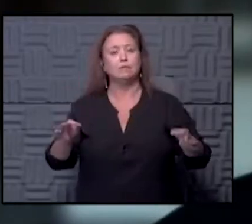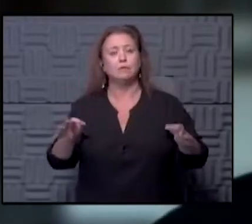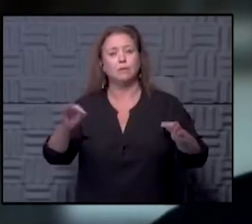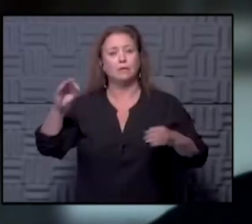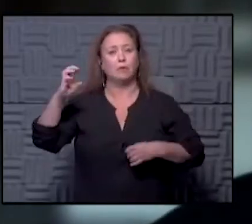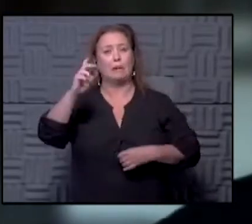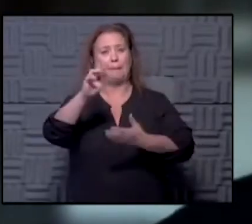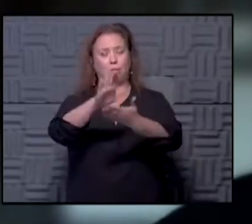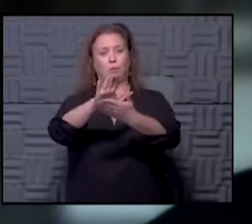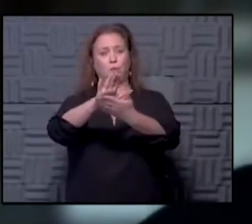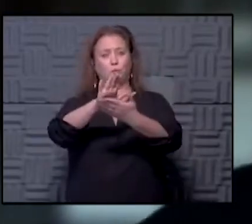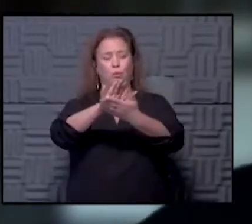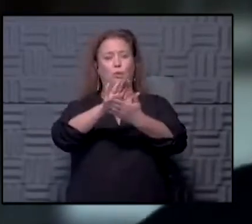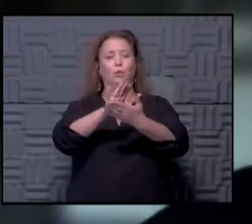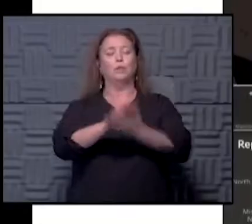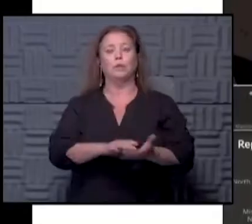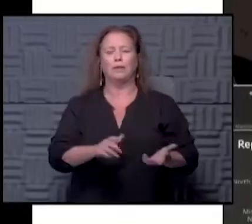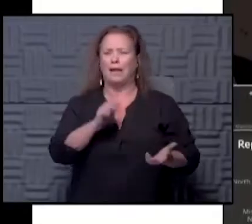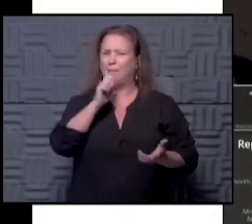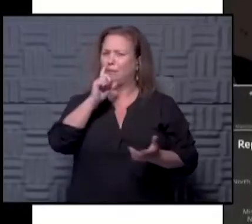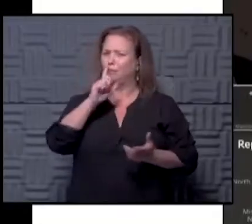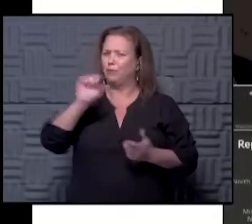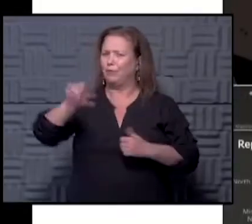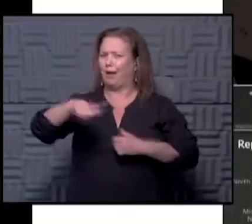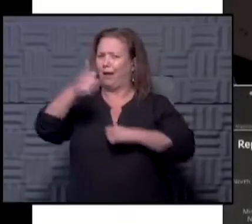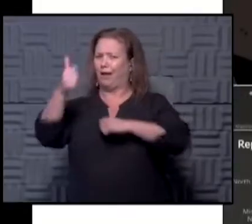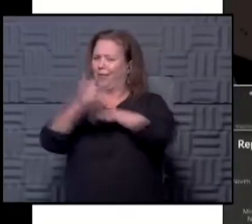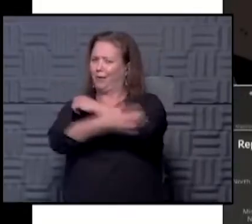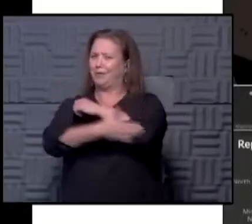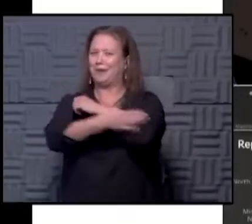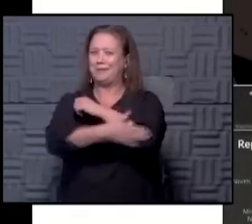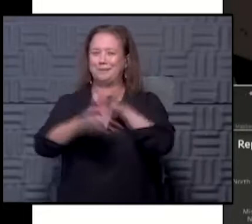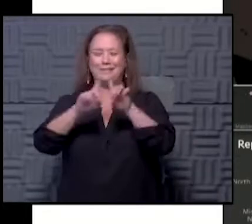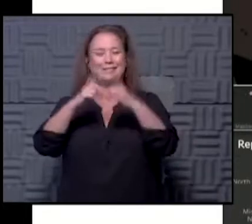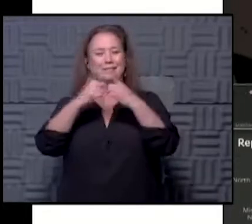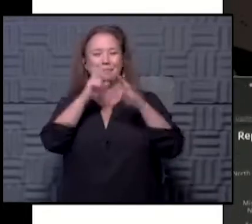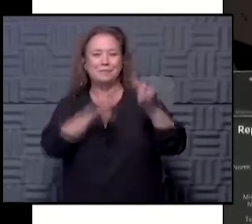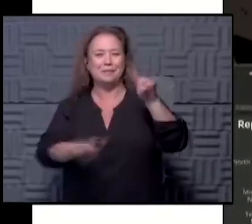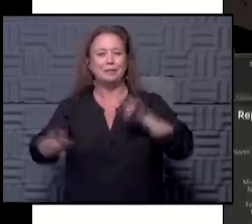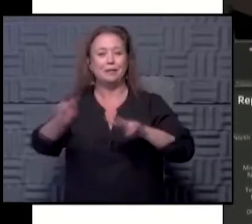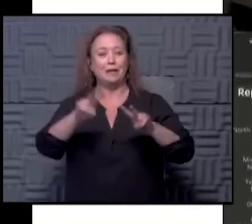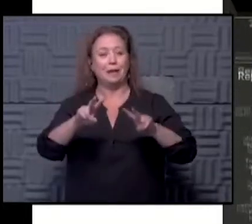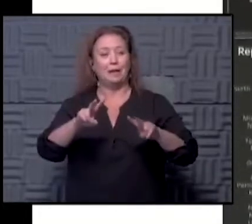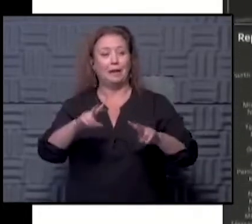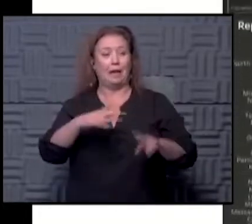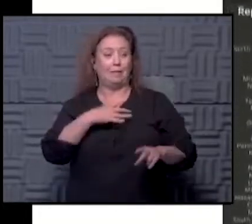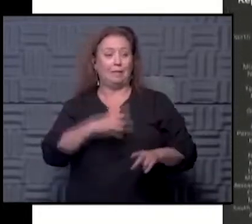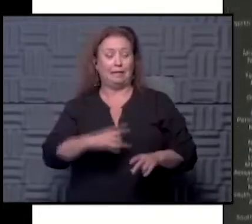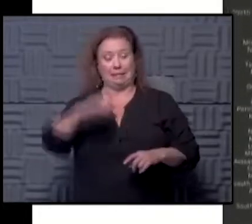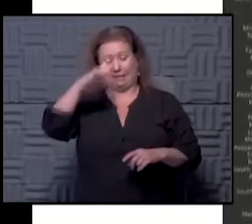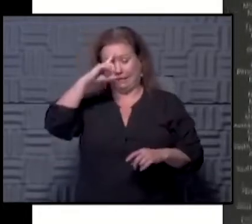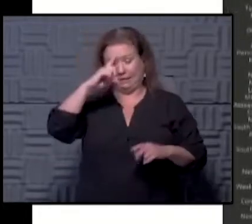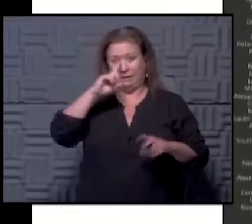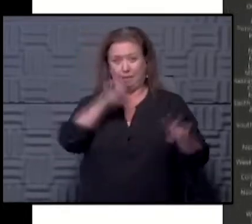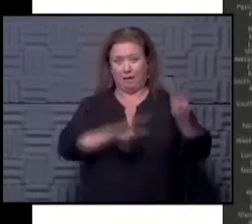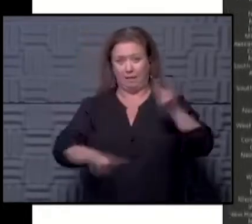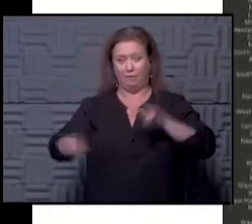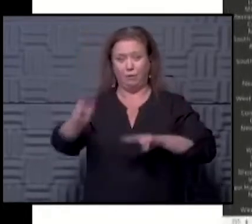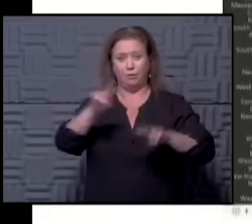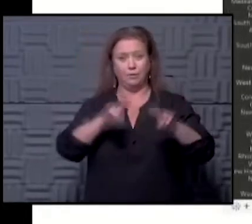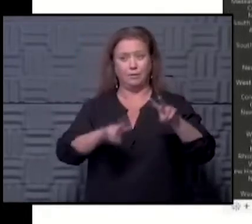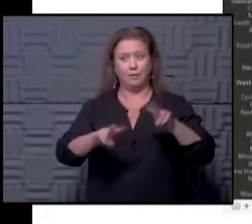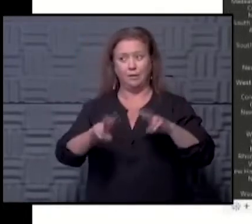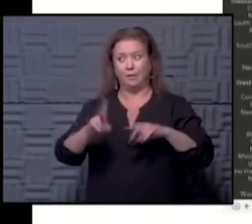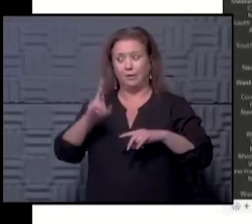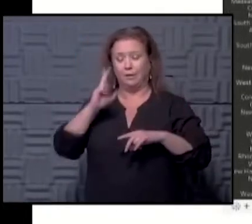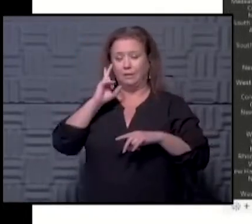returning to school. I'm not sure if the rest of the country's districts have done that, but I would like to think that, they've taken a look at it and